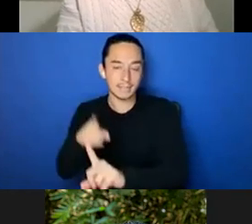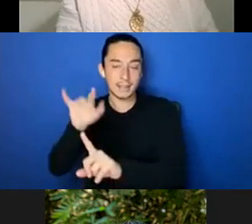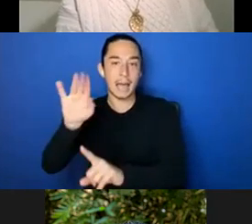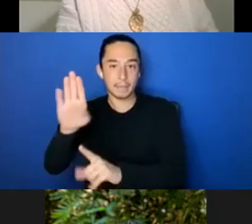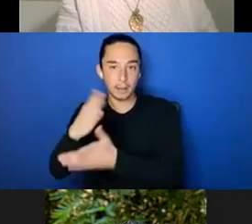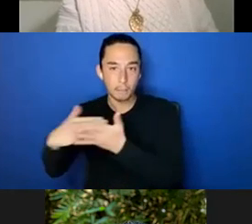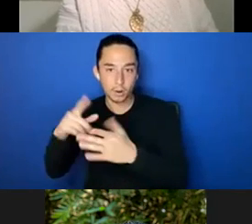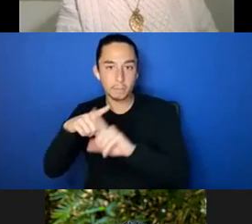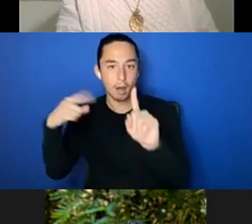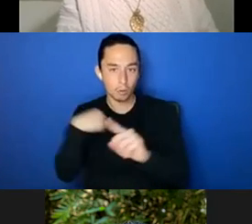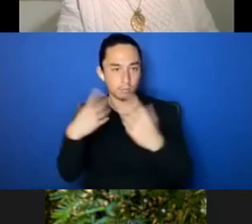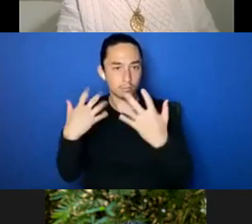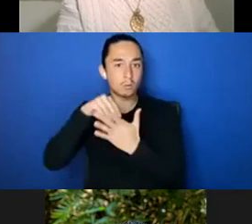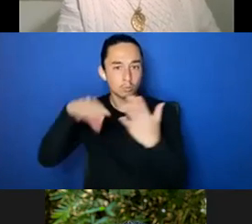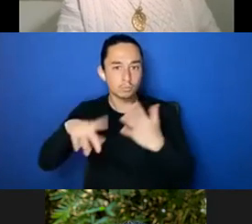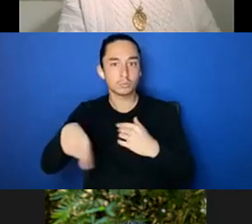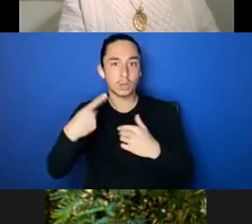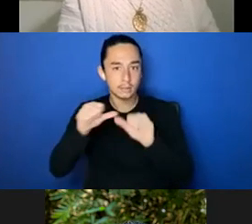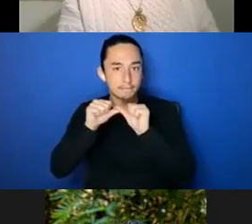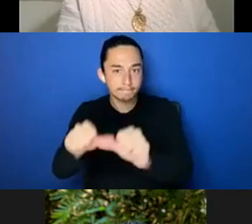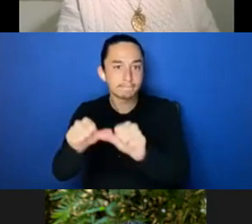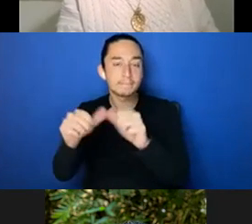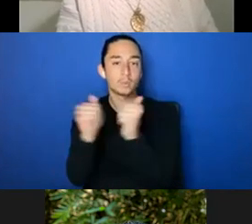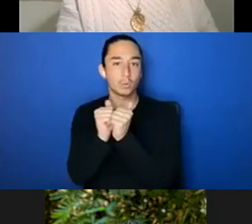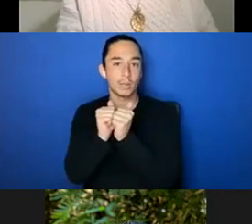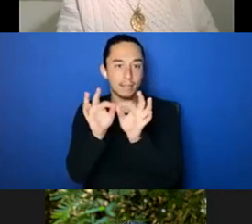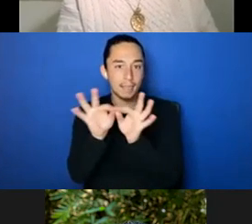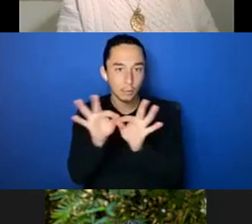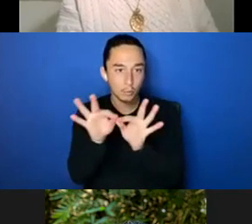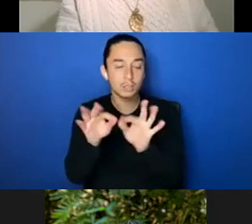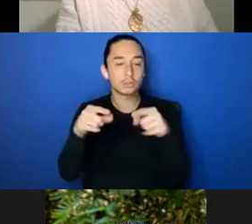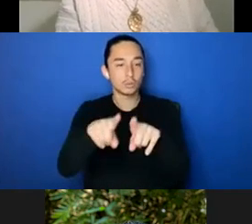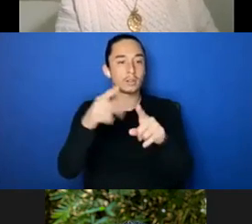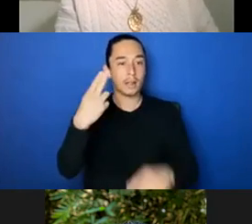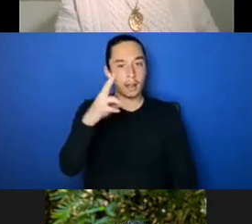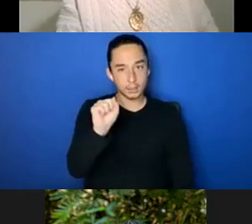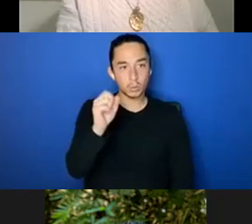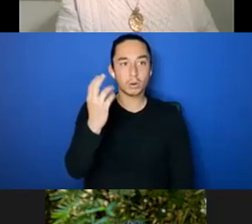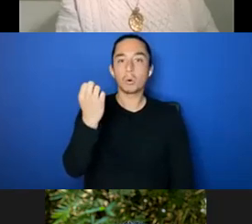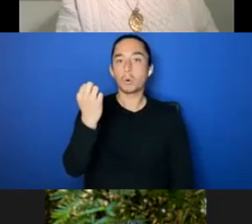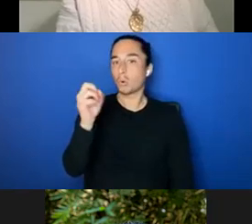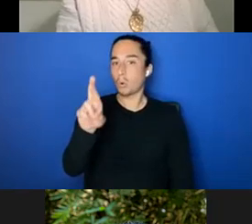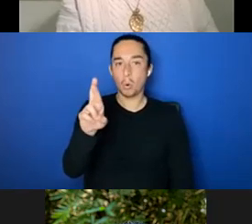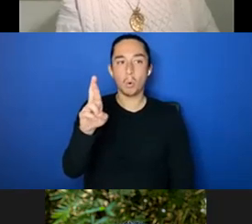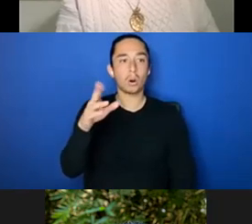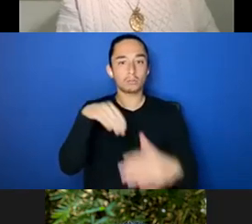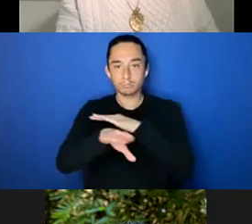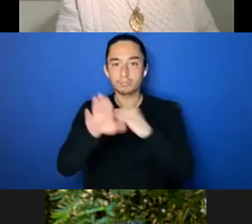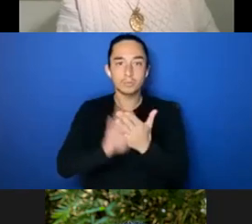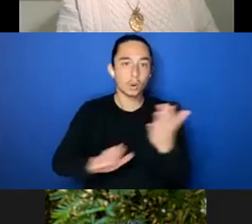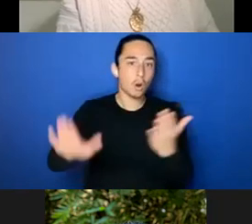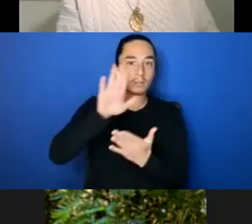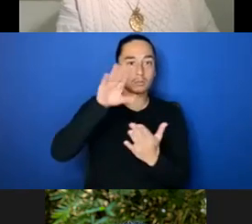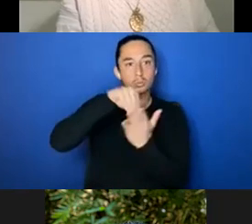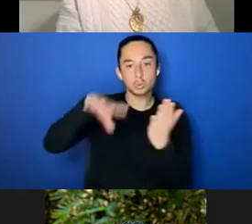but we would like our students to just continue with language while they're in high school for entrance into college. A student